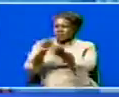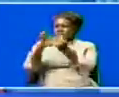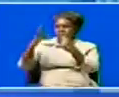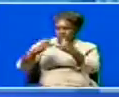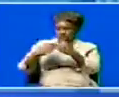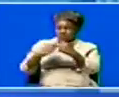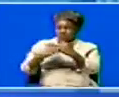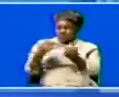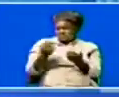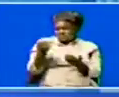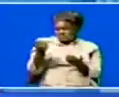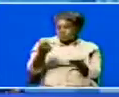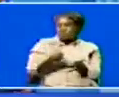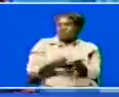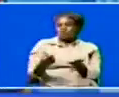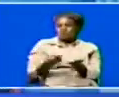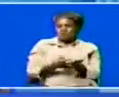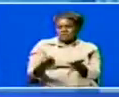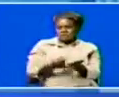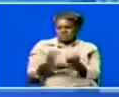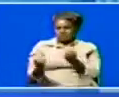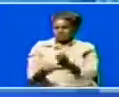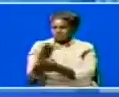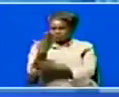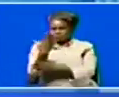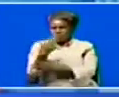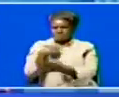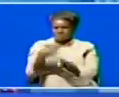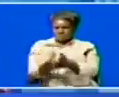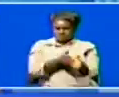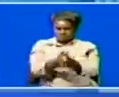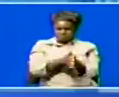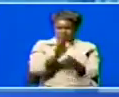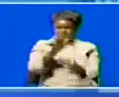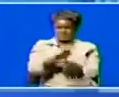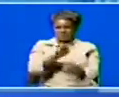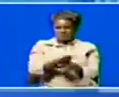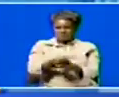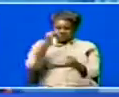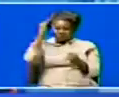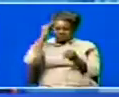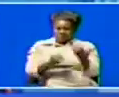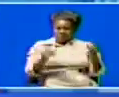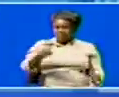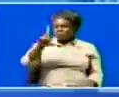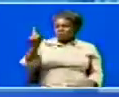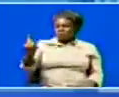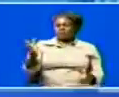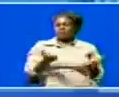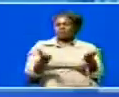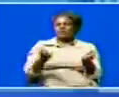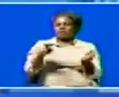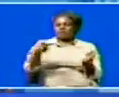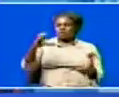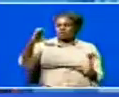Yeah, so in like year. A few weeks. Uh-huh. So we put out the album. And I'm very excited about that. Mm-hmm. Yeah. One final question. As yes. an entrepreneur, yeah. I understand